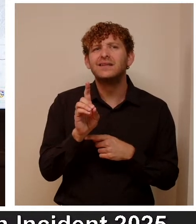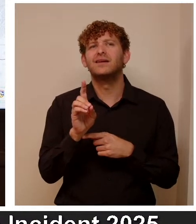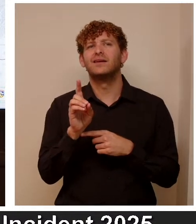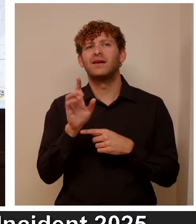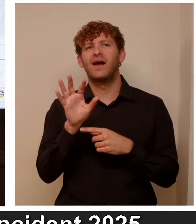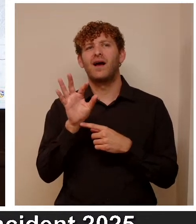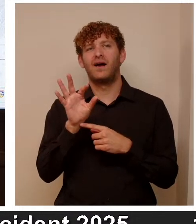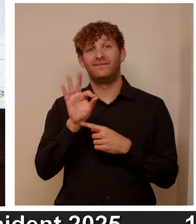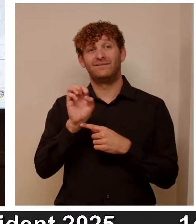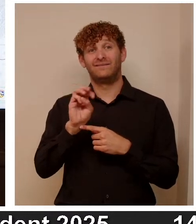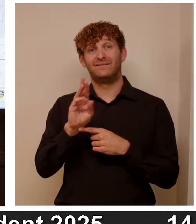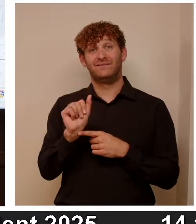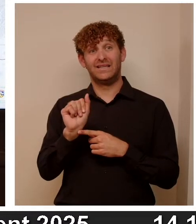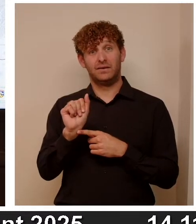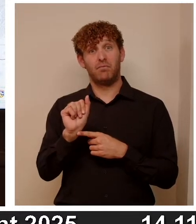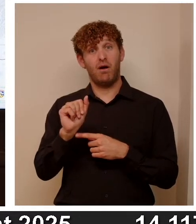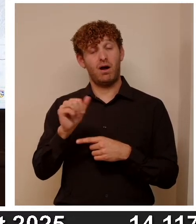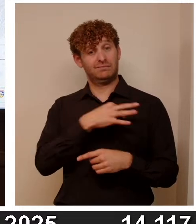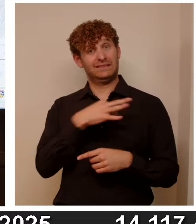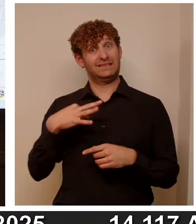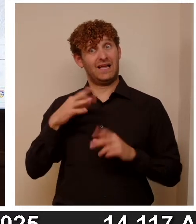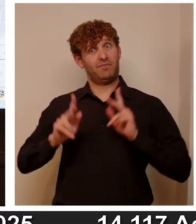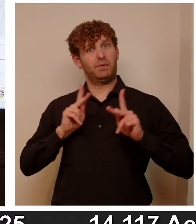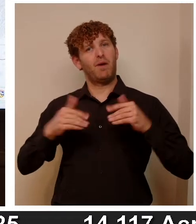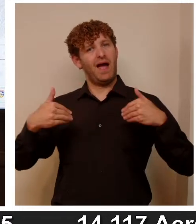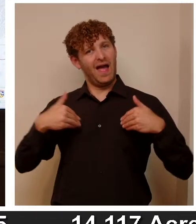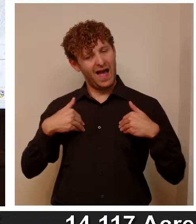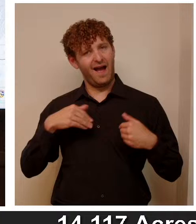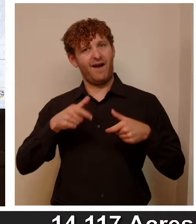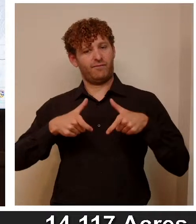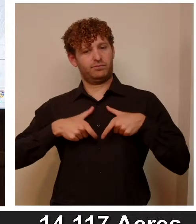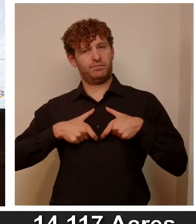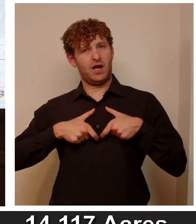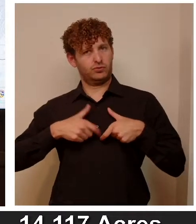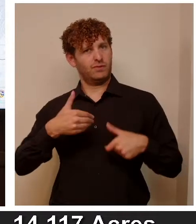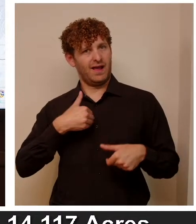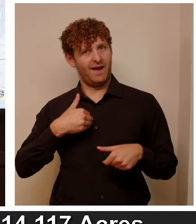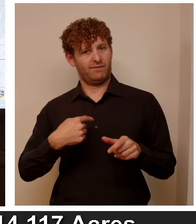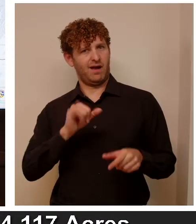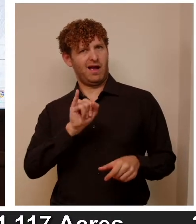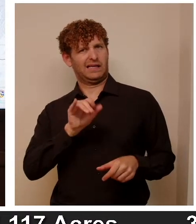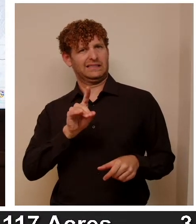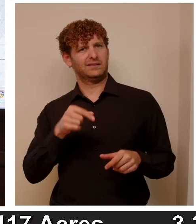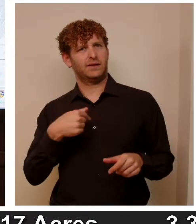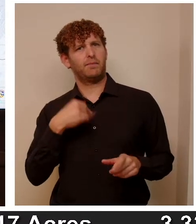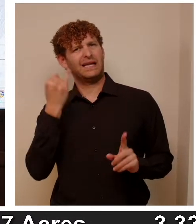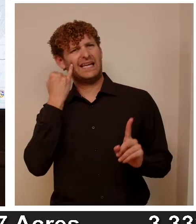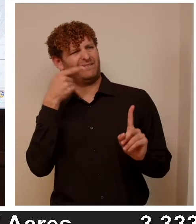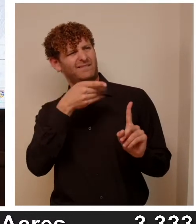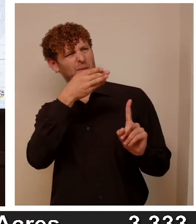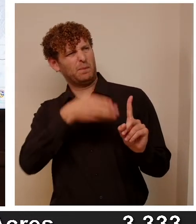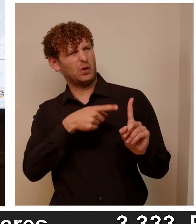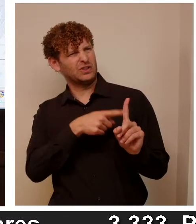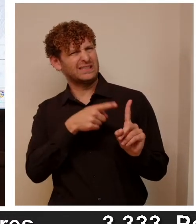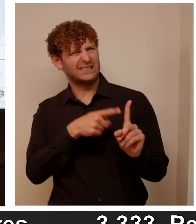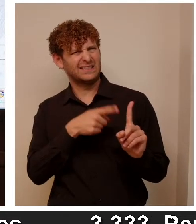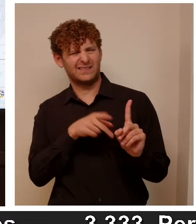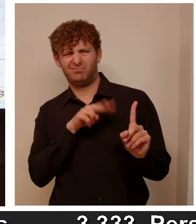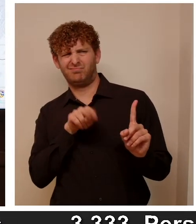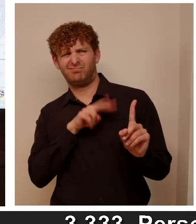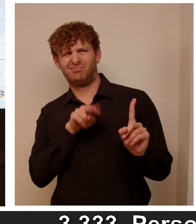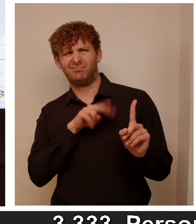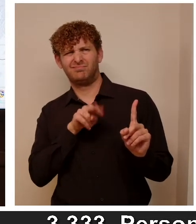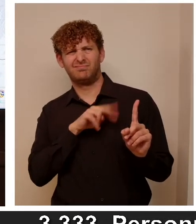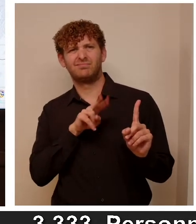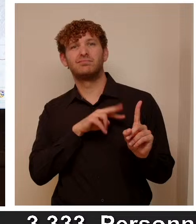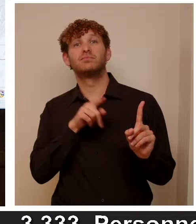wears a photo identification. And if you are suspicious that the person is not a FEMA staff member, please call